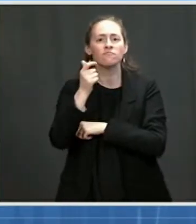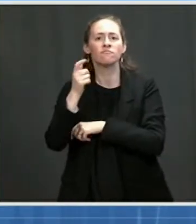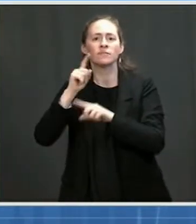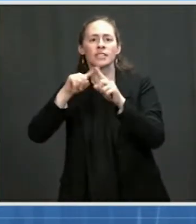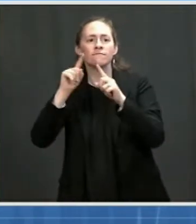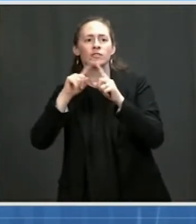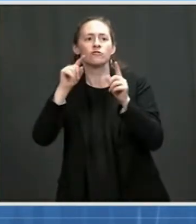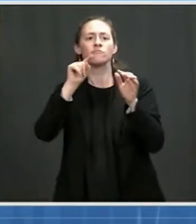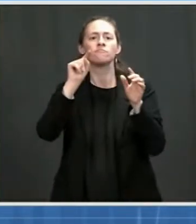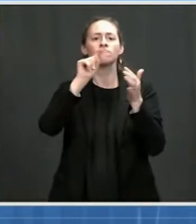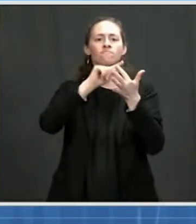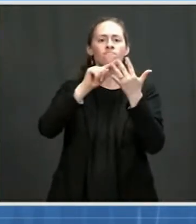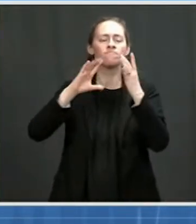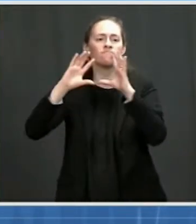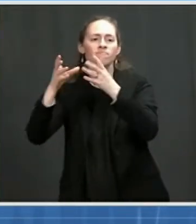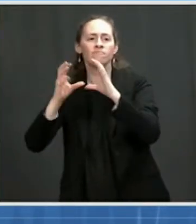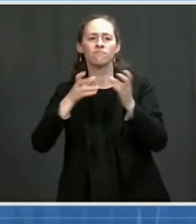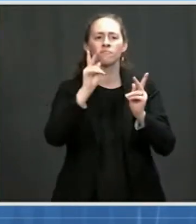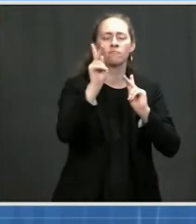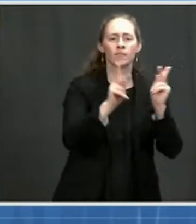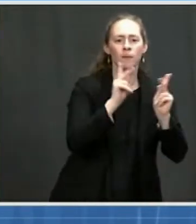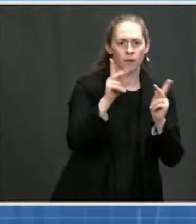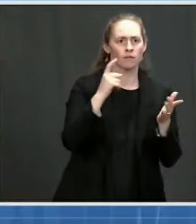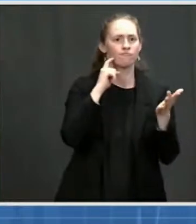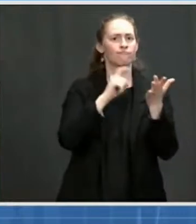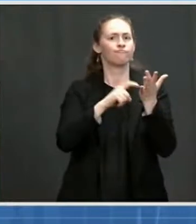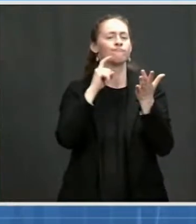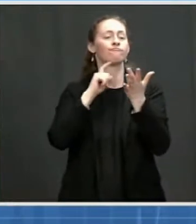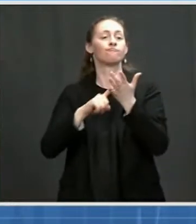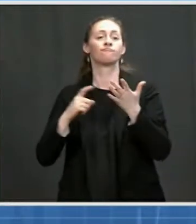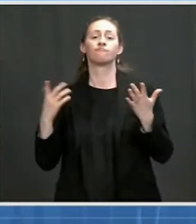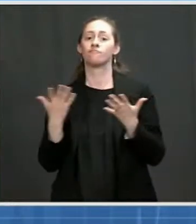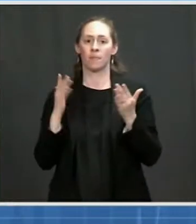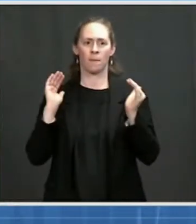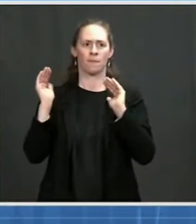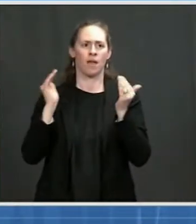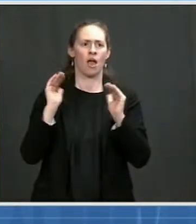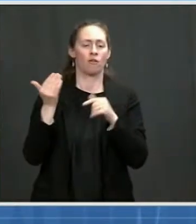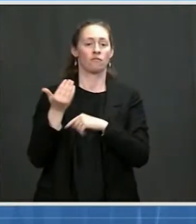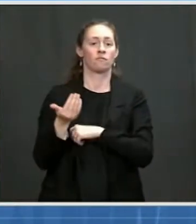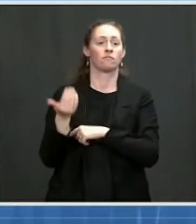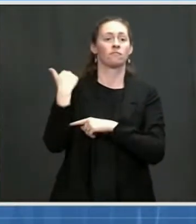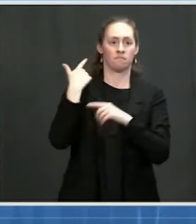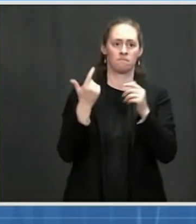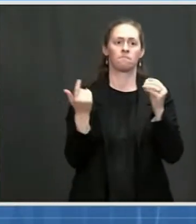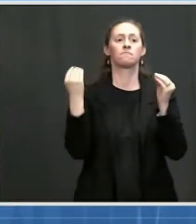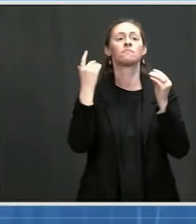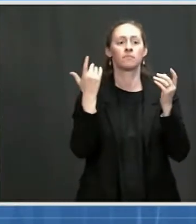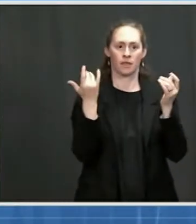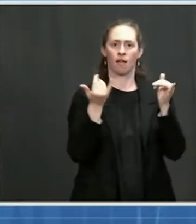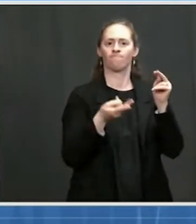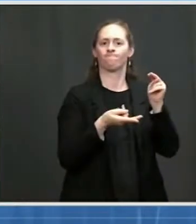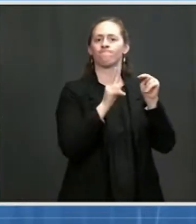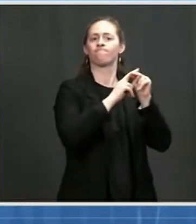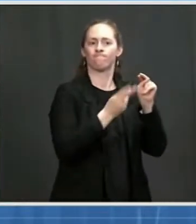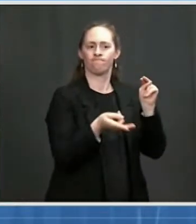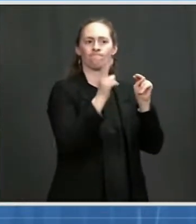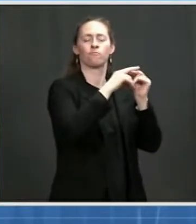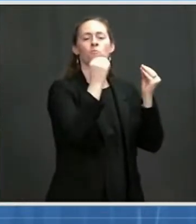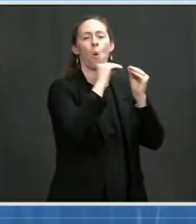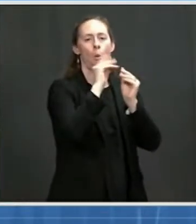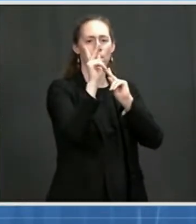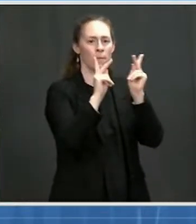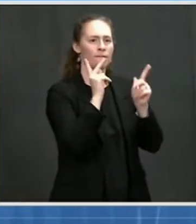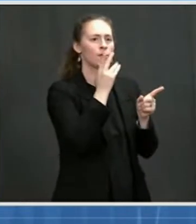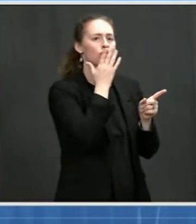administered to adults in recent weeks are going to people of color. And we've made substantial, significant progress in